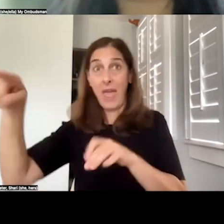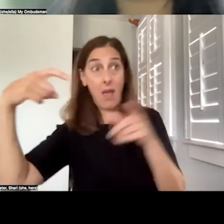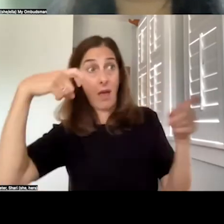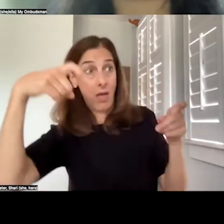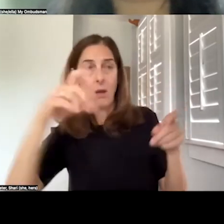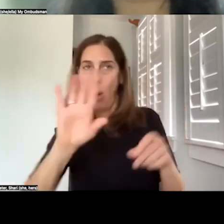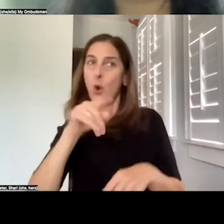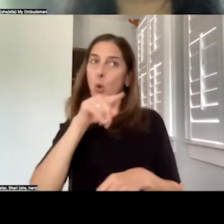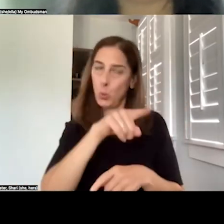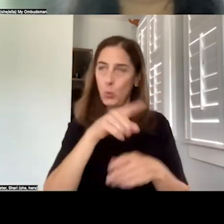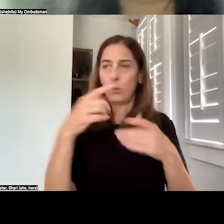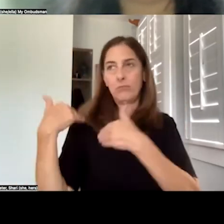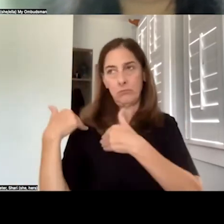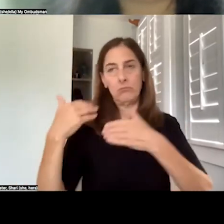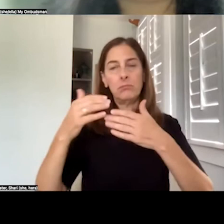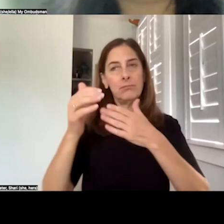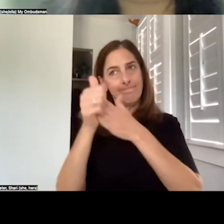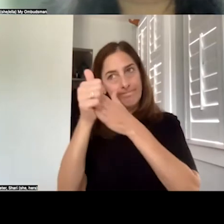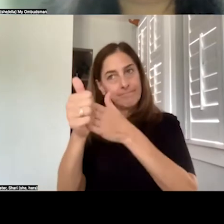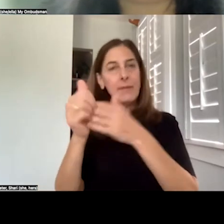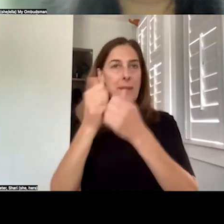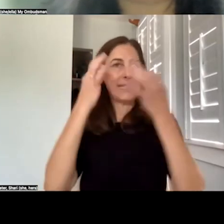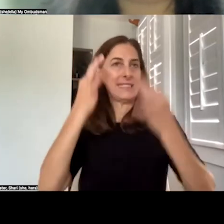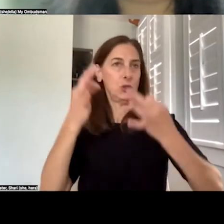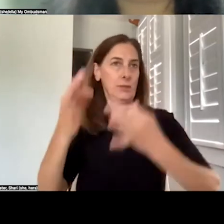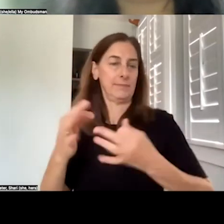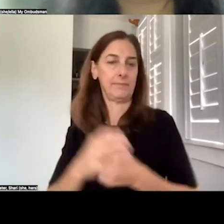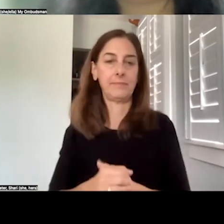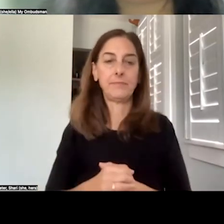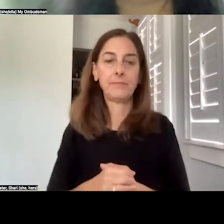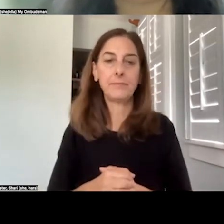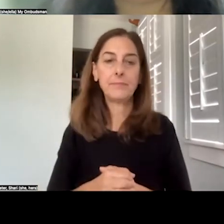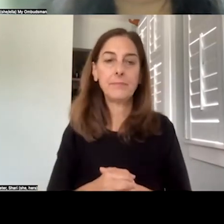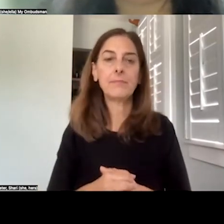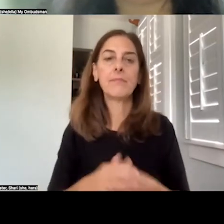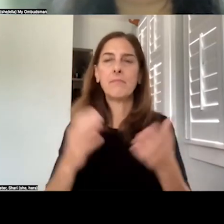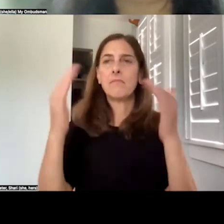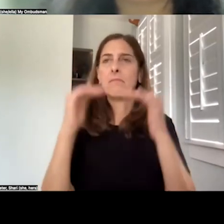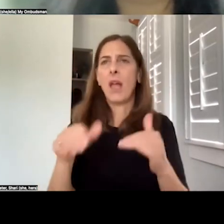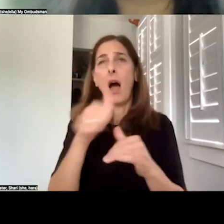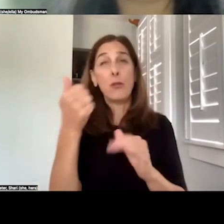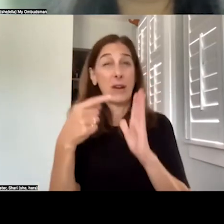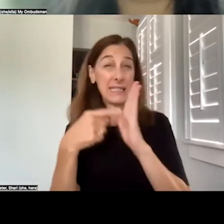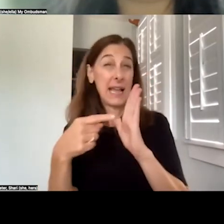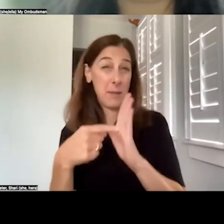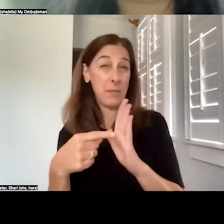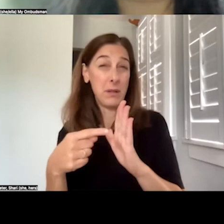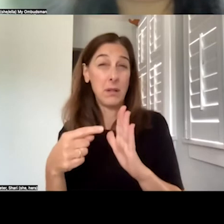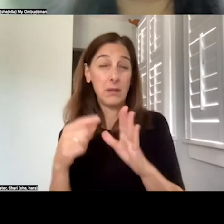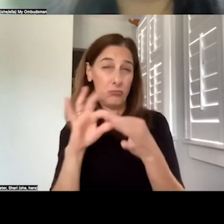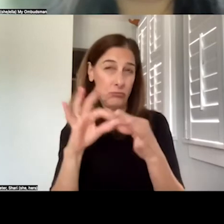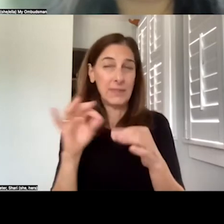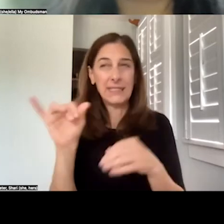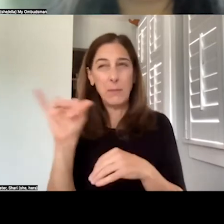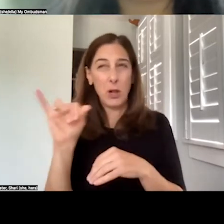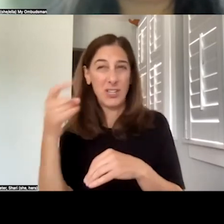So I'll go into another example similar to Hannah and Leslie and